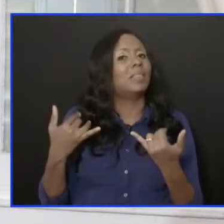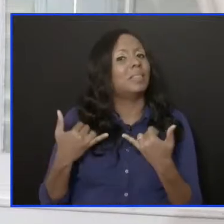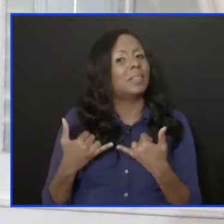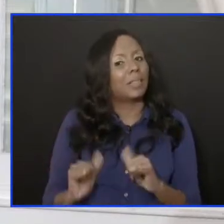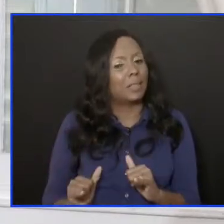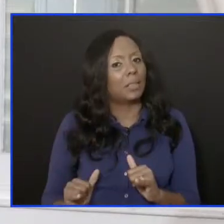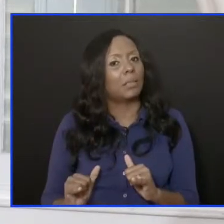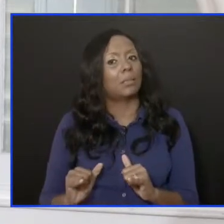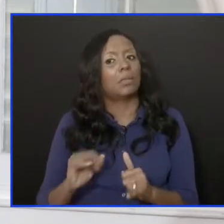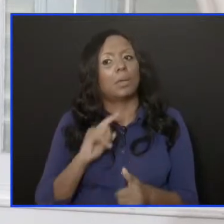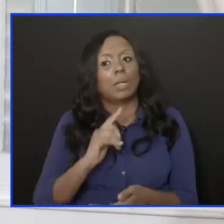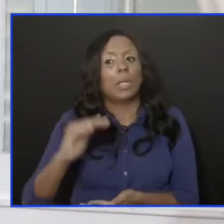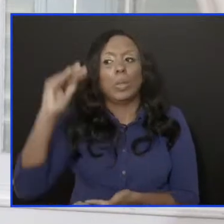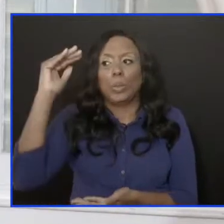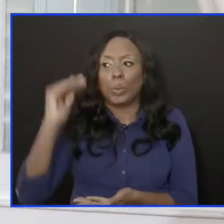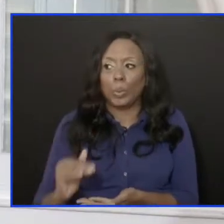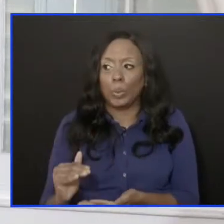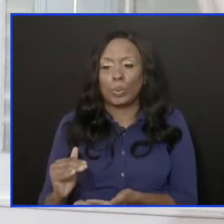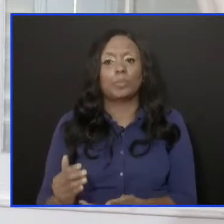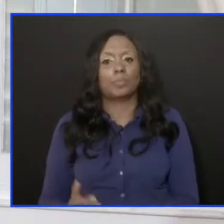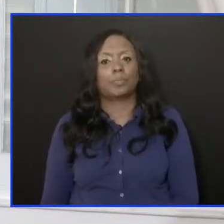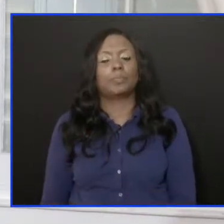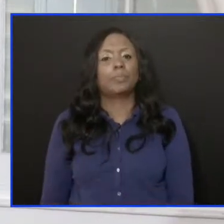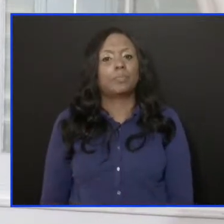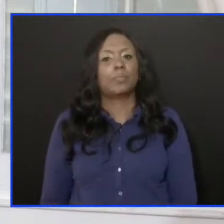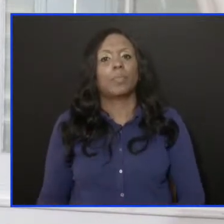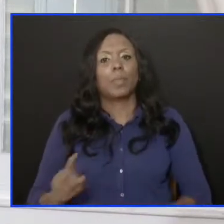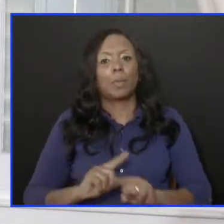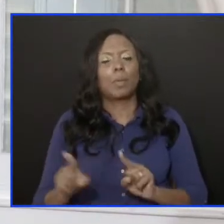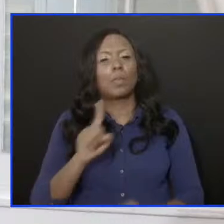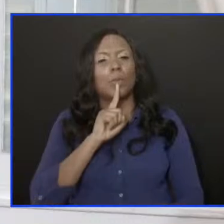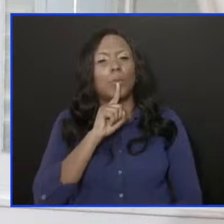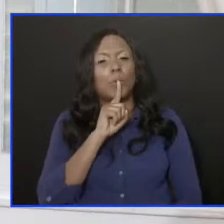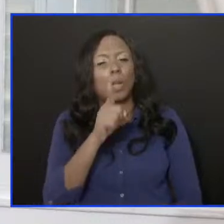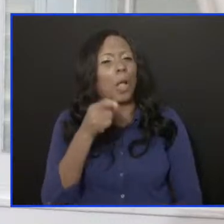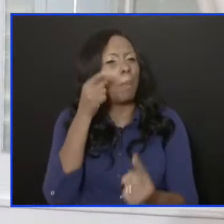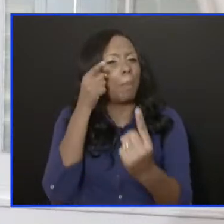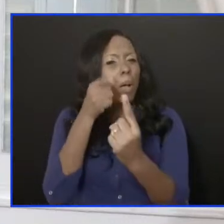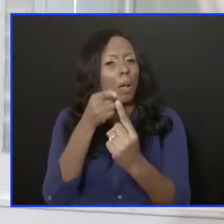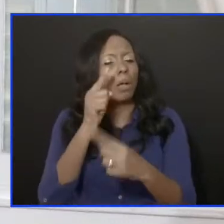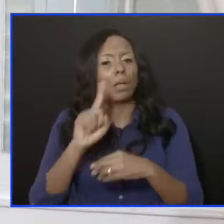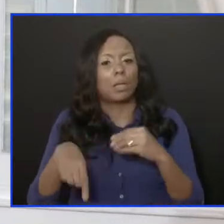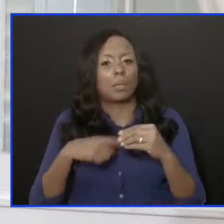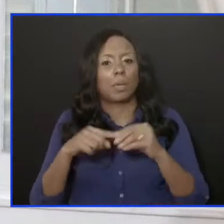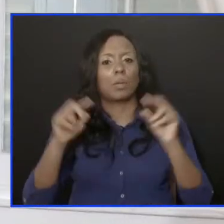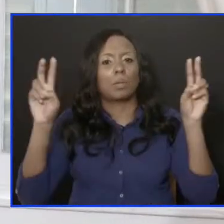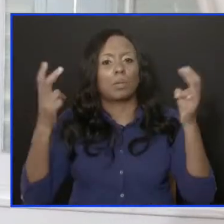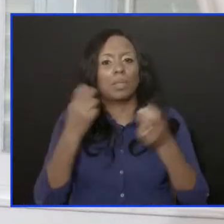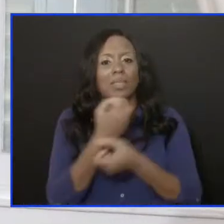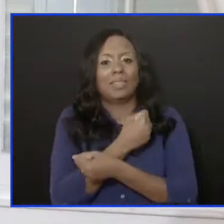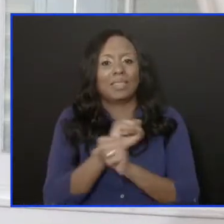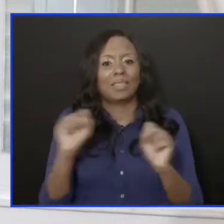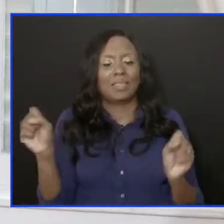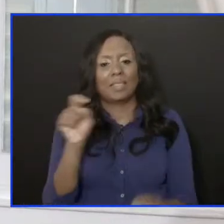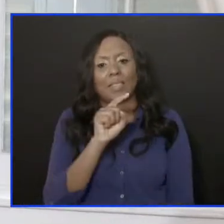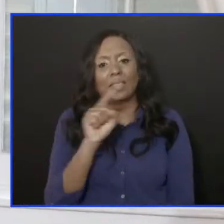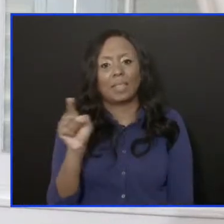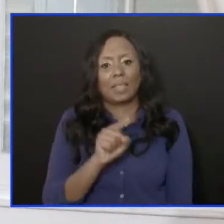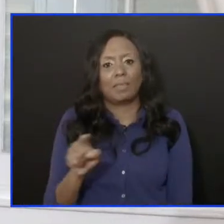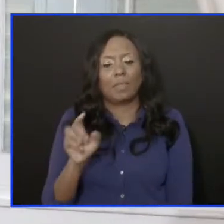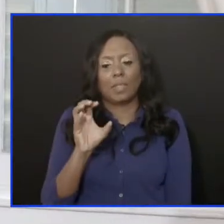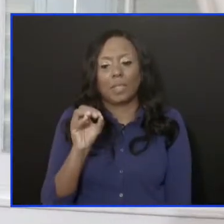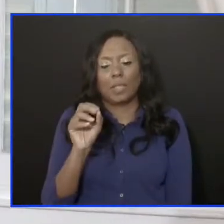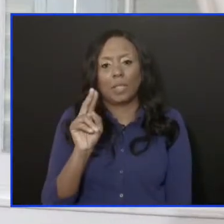go. But I want to come to the issue of the safe zones, because this is a very important